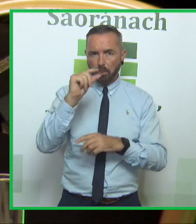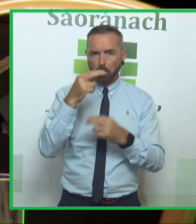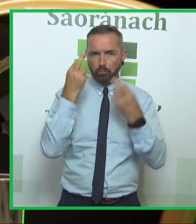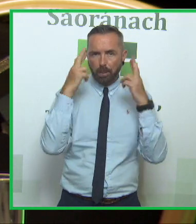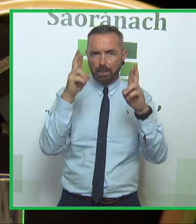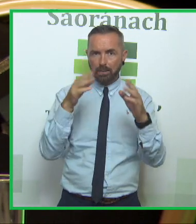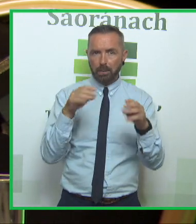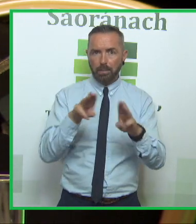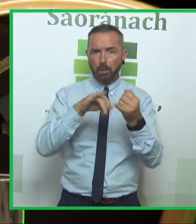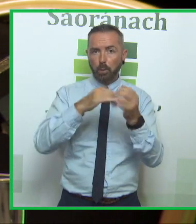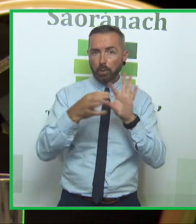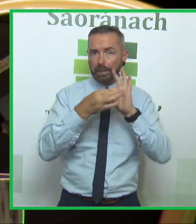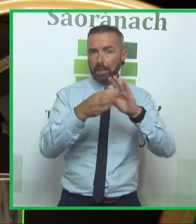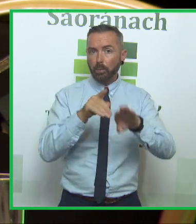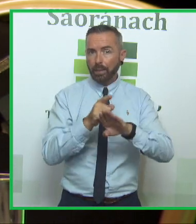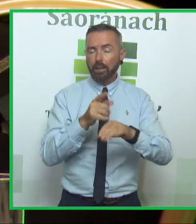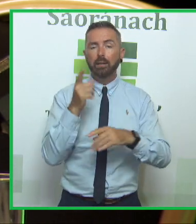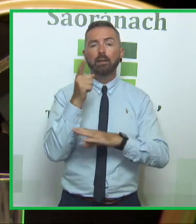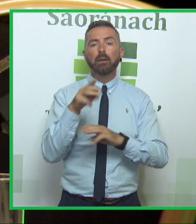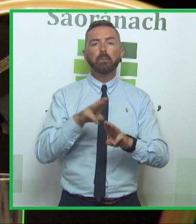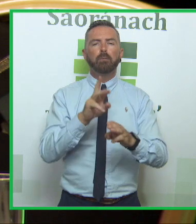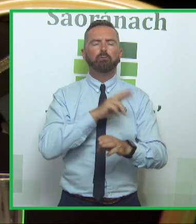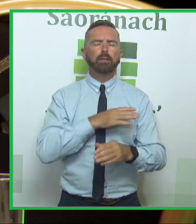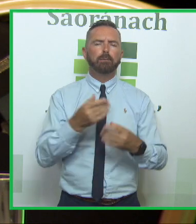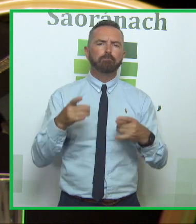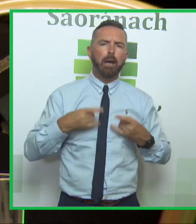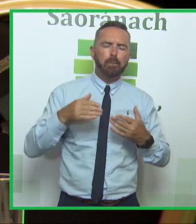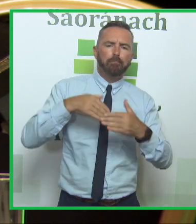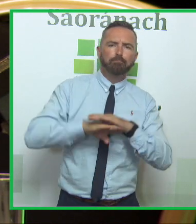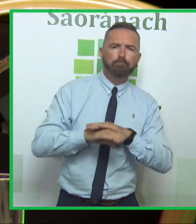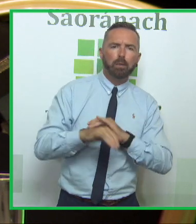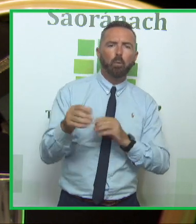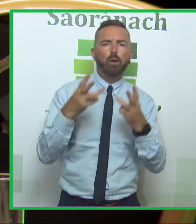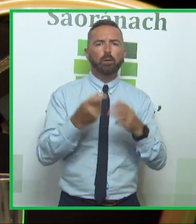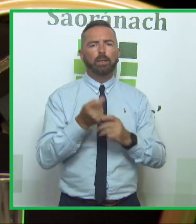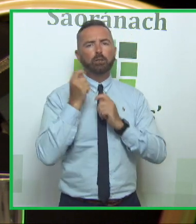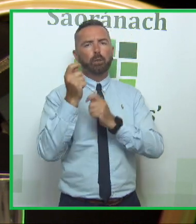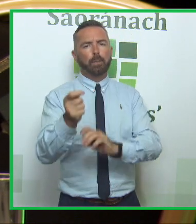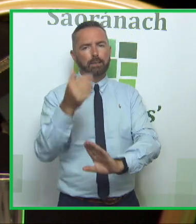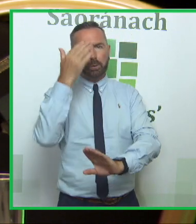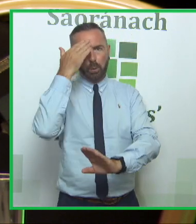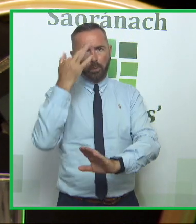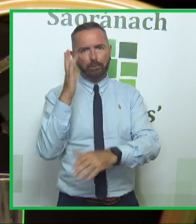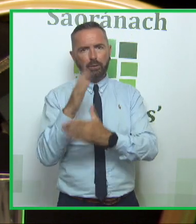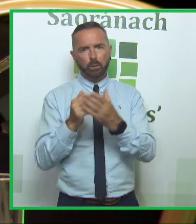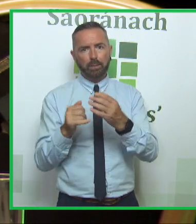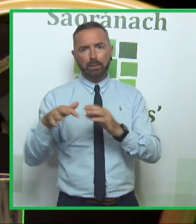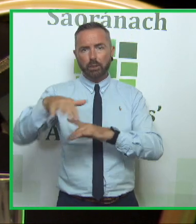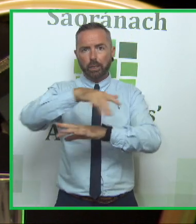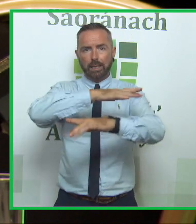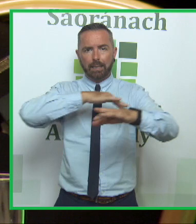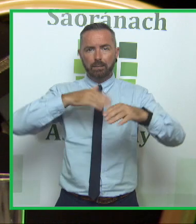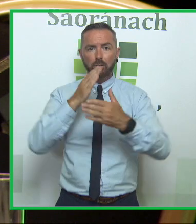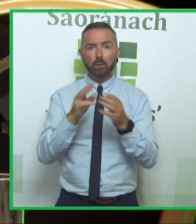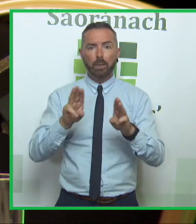with. People were happy to come into our tent. They wanted to submit the drugs either just to know in case there was something in circulation. Some people